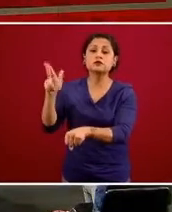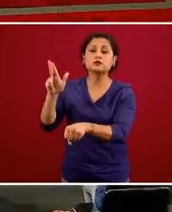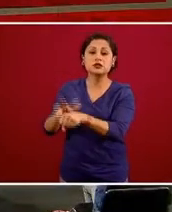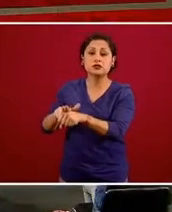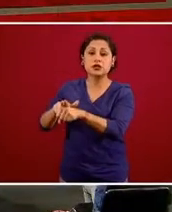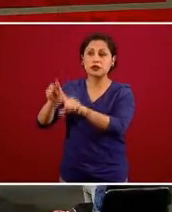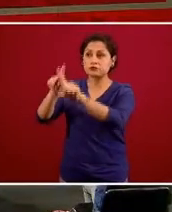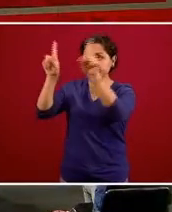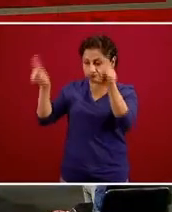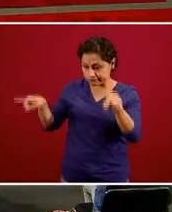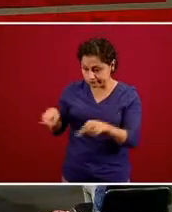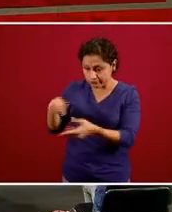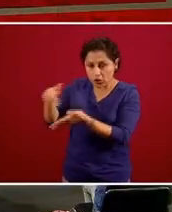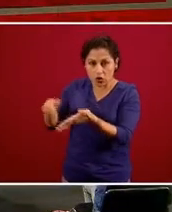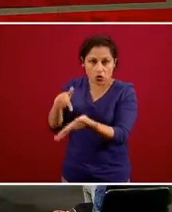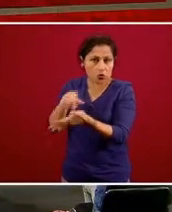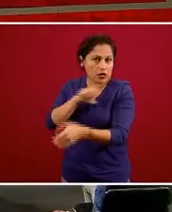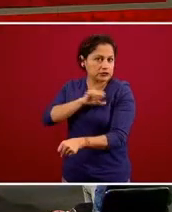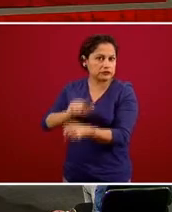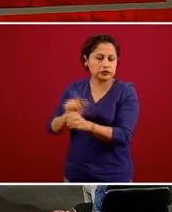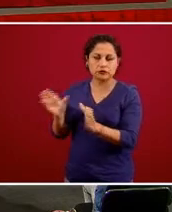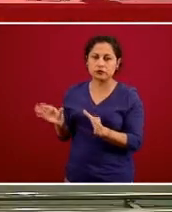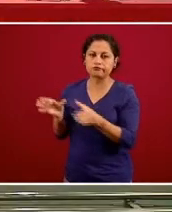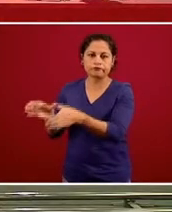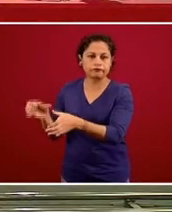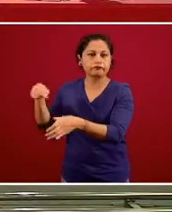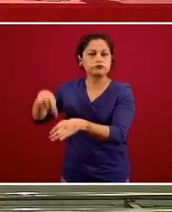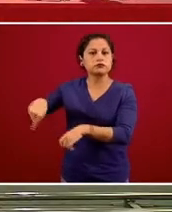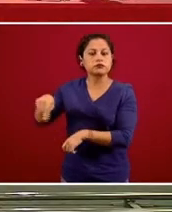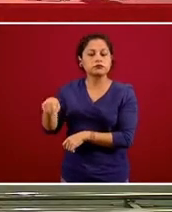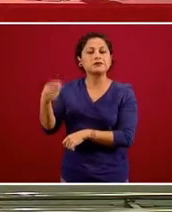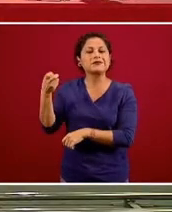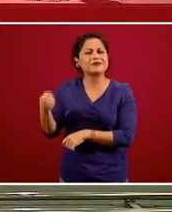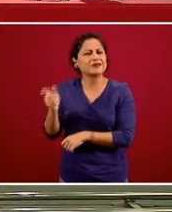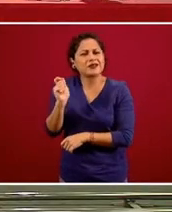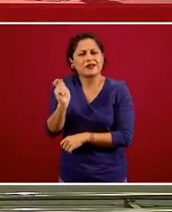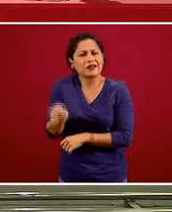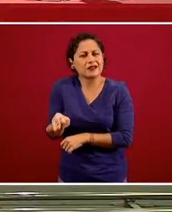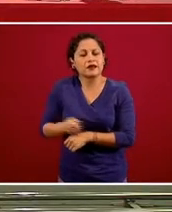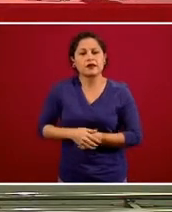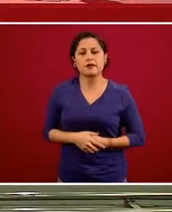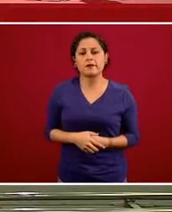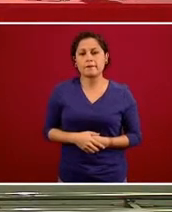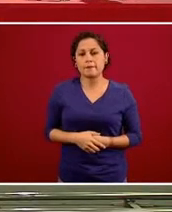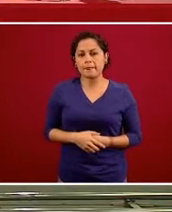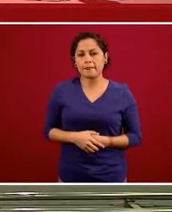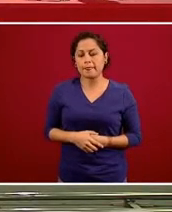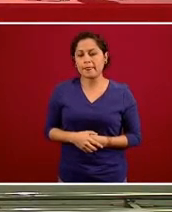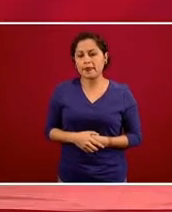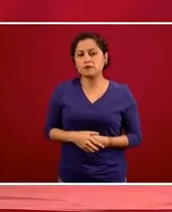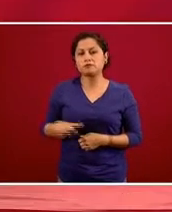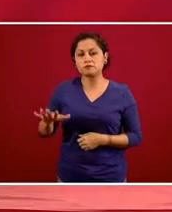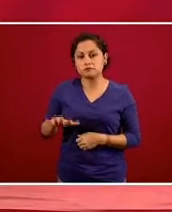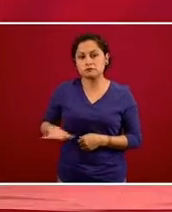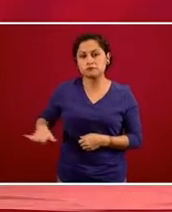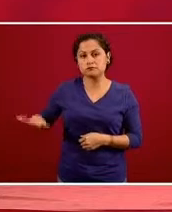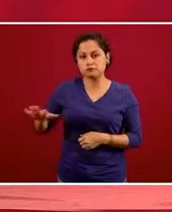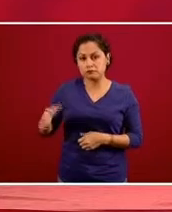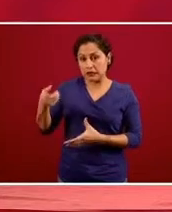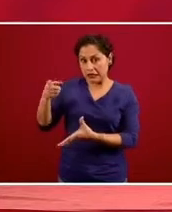They require an intensive care unit, and this unit means